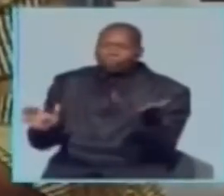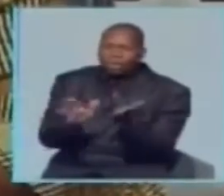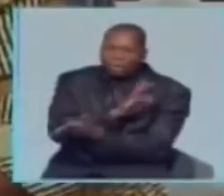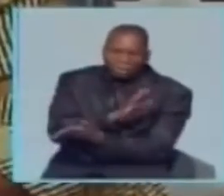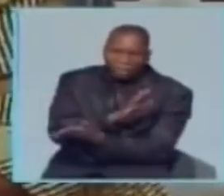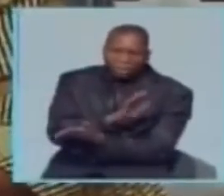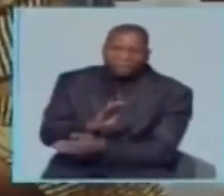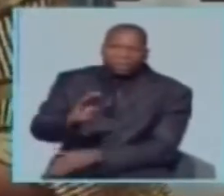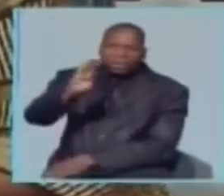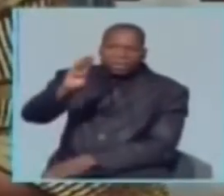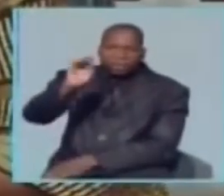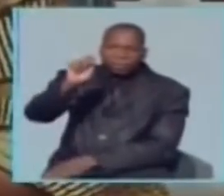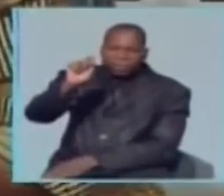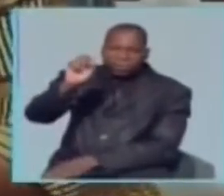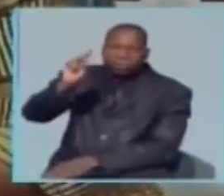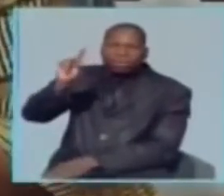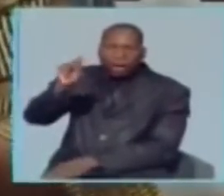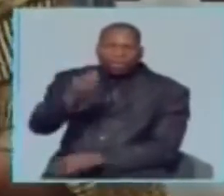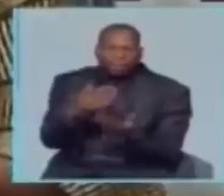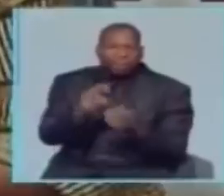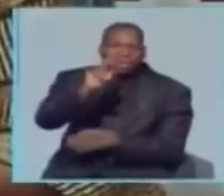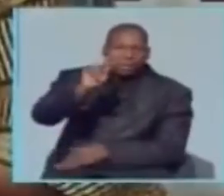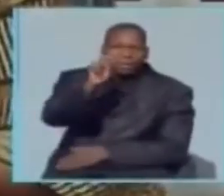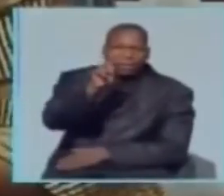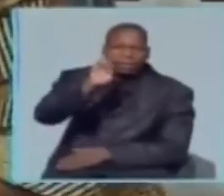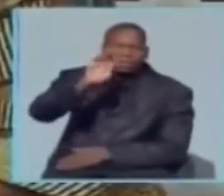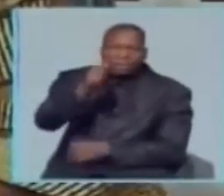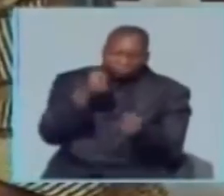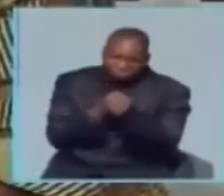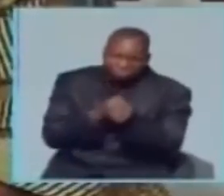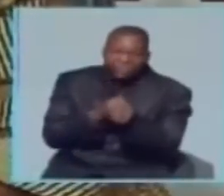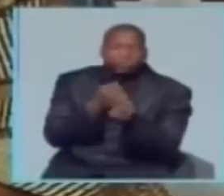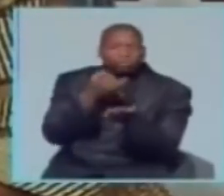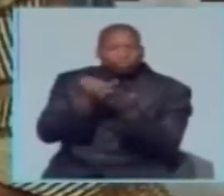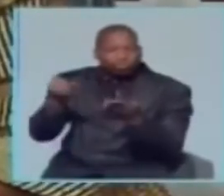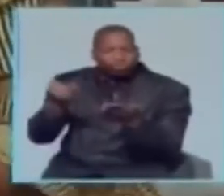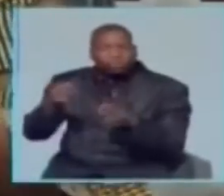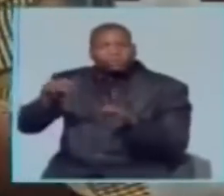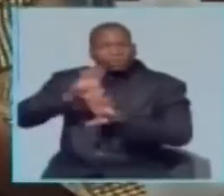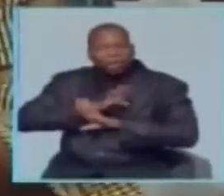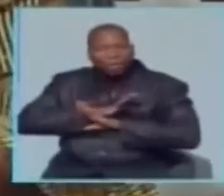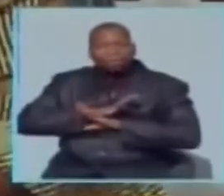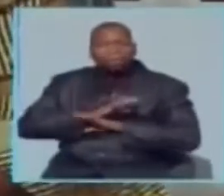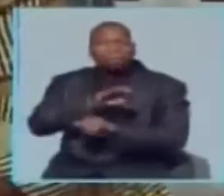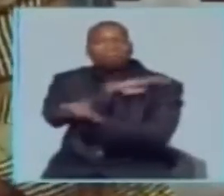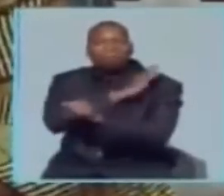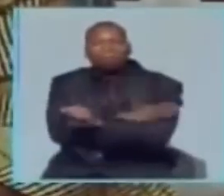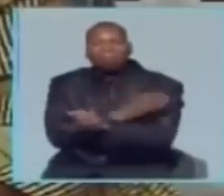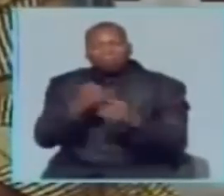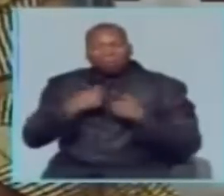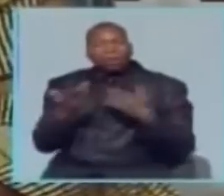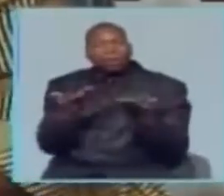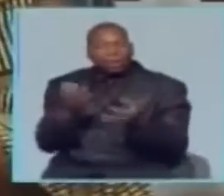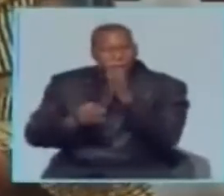Batoka to complement Kariba. But there were issues there that Zambia had no control over, because if Batoka had been done